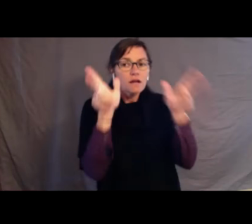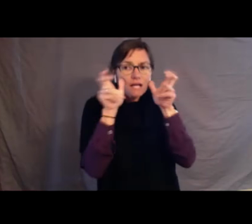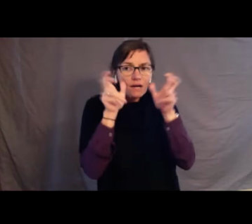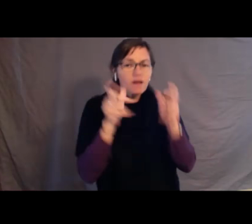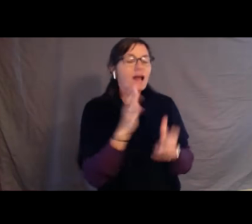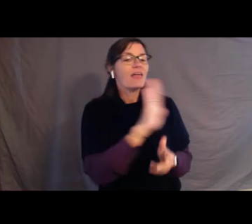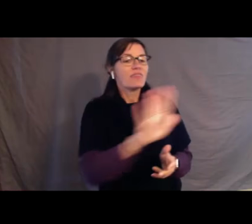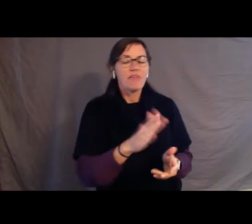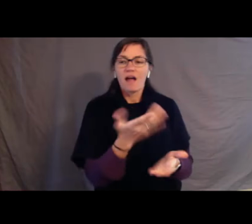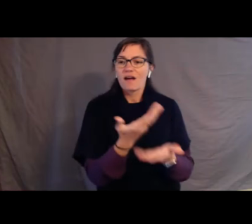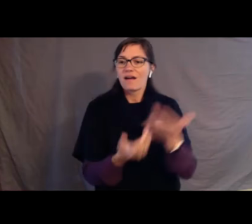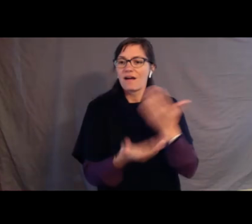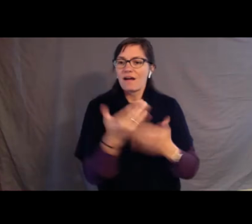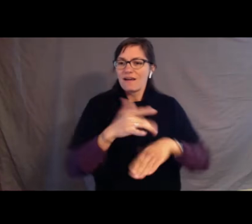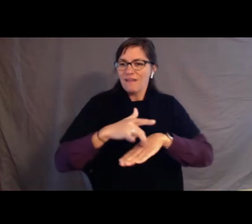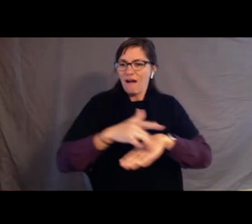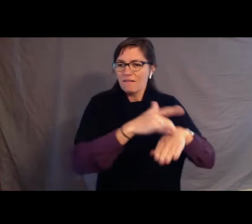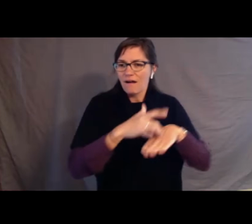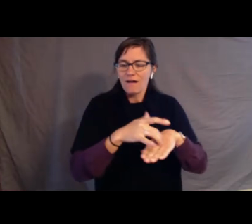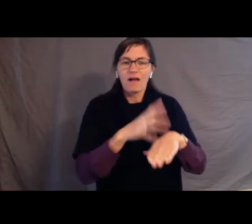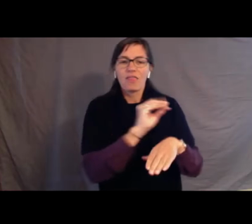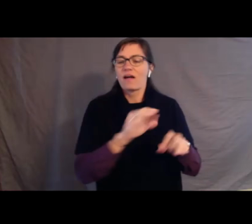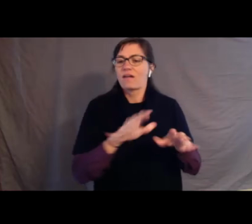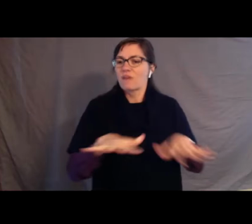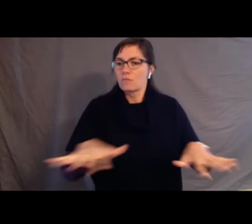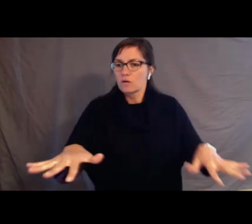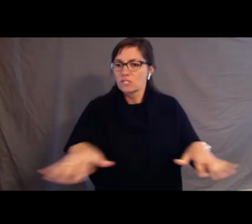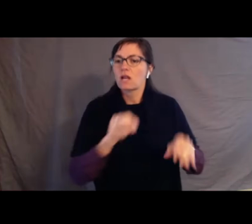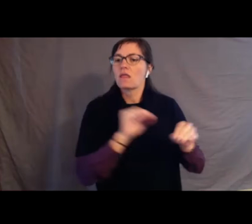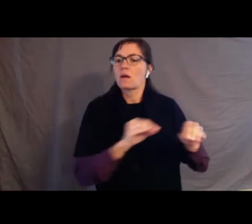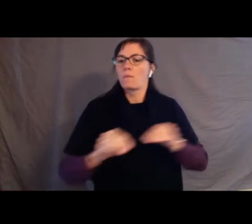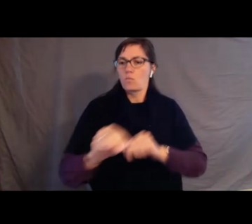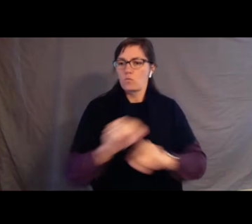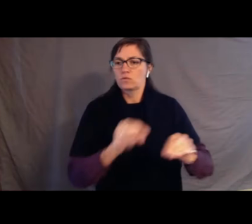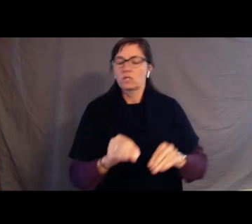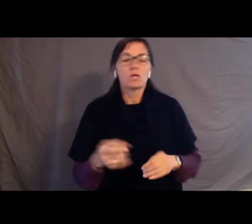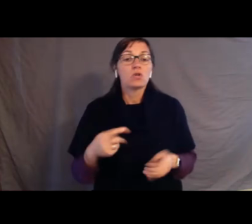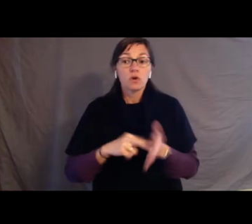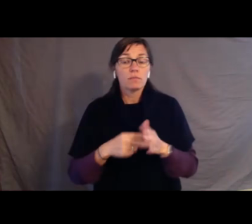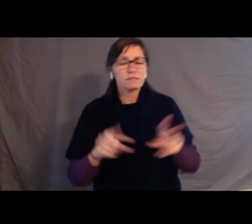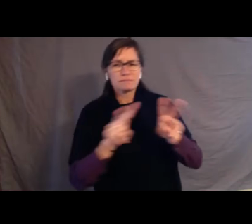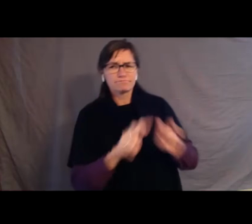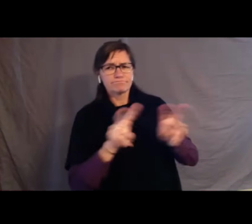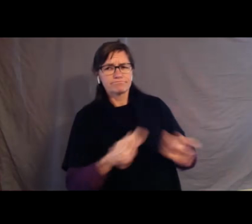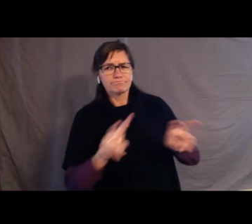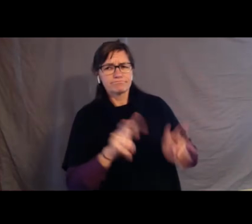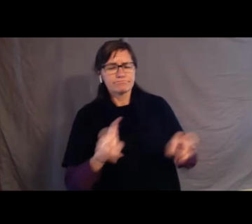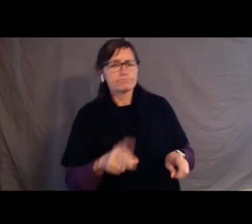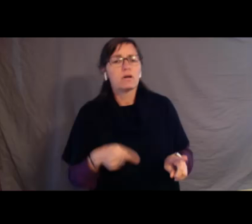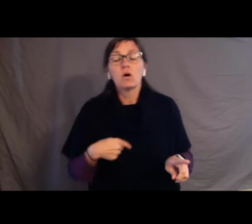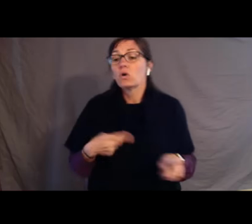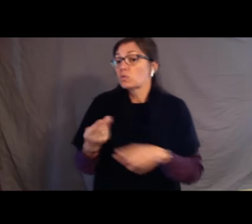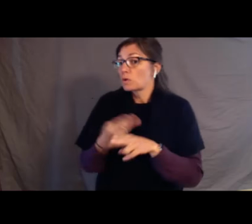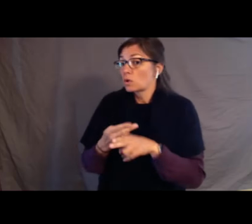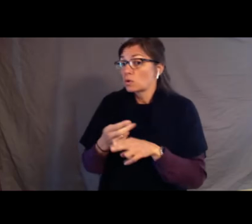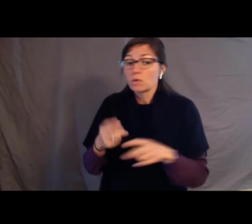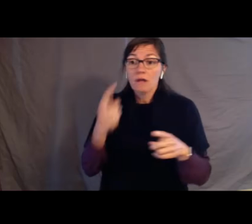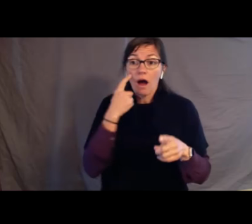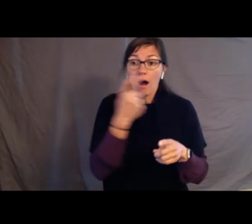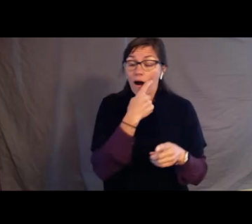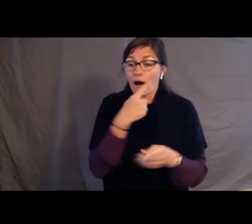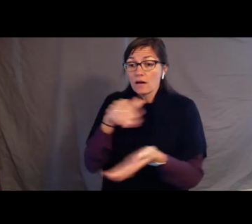vibration. So we're always gathering information around ophthalmology reports. Hopefully a learning